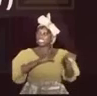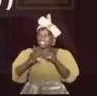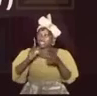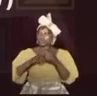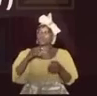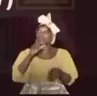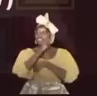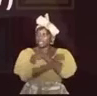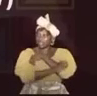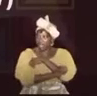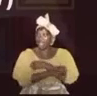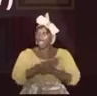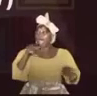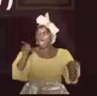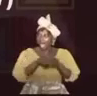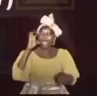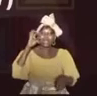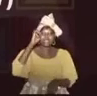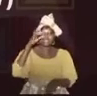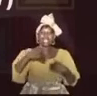Lord did unto Sarah.